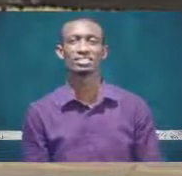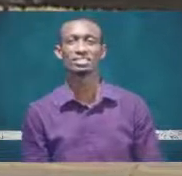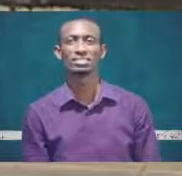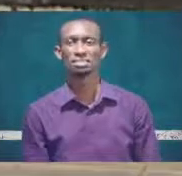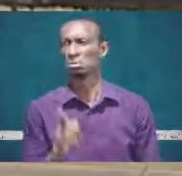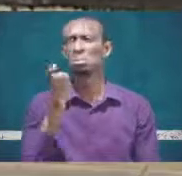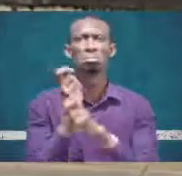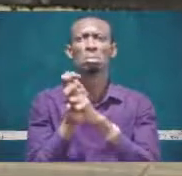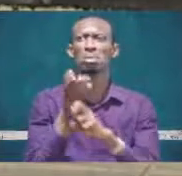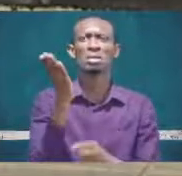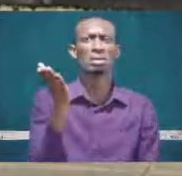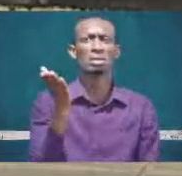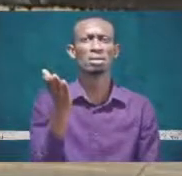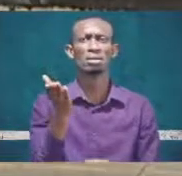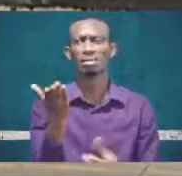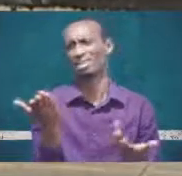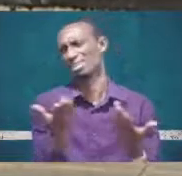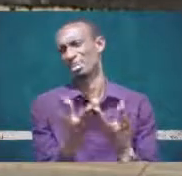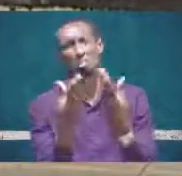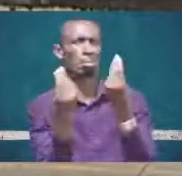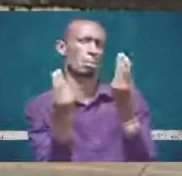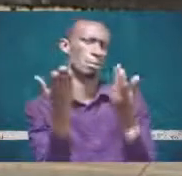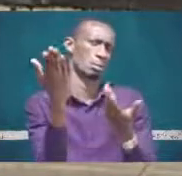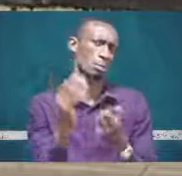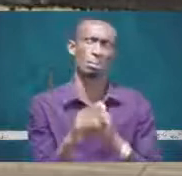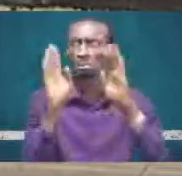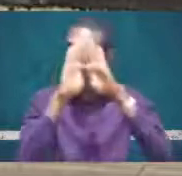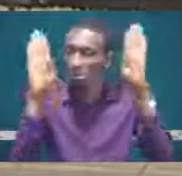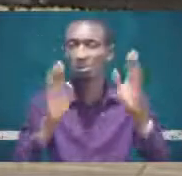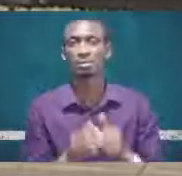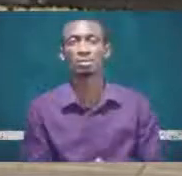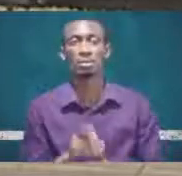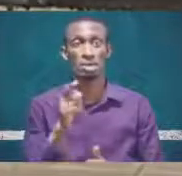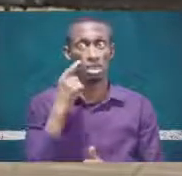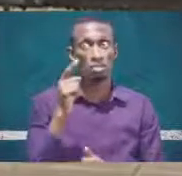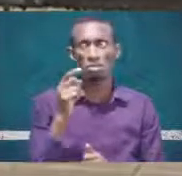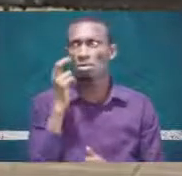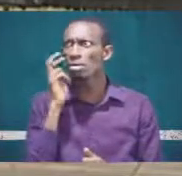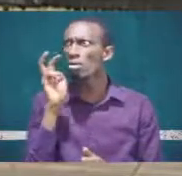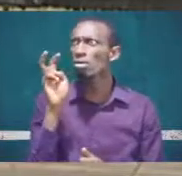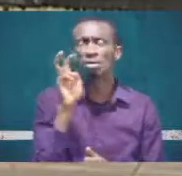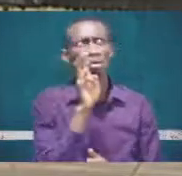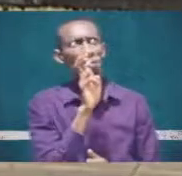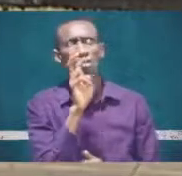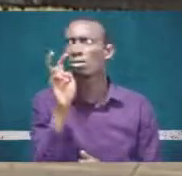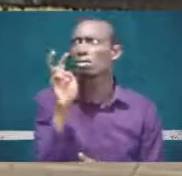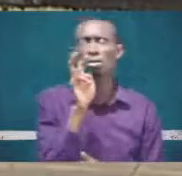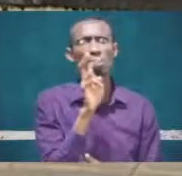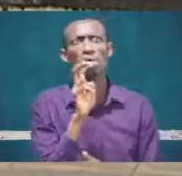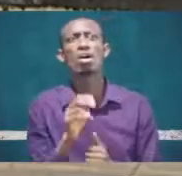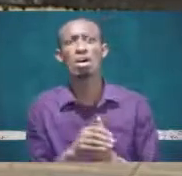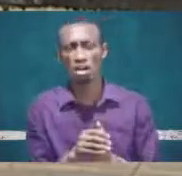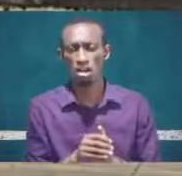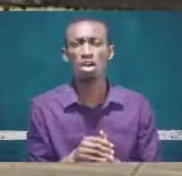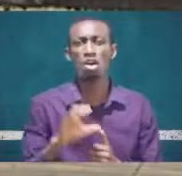Is it difficult? I hope not. It's very, very clear. And when I observe my integral, already